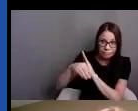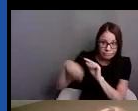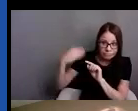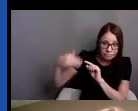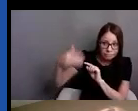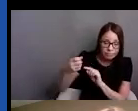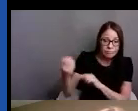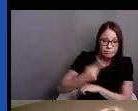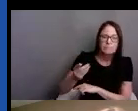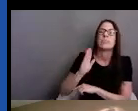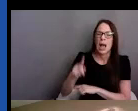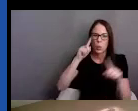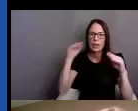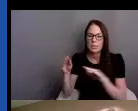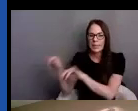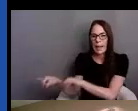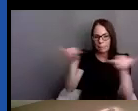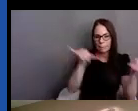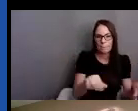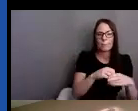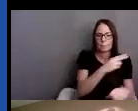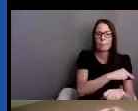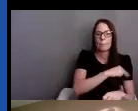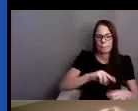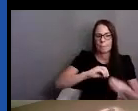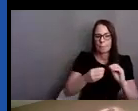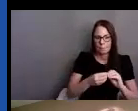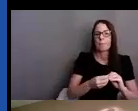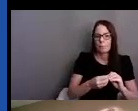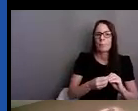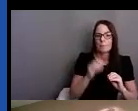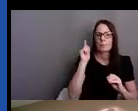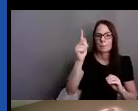see an improvement in some of those hospitalization numbers over time.